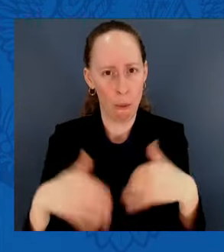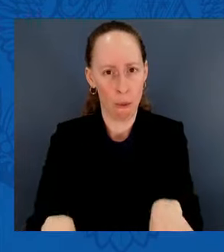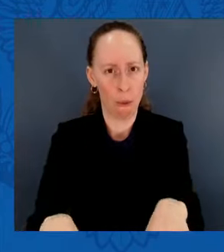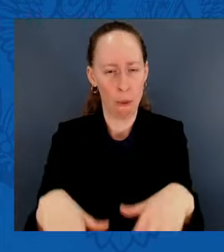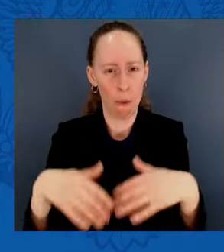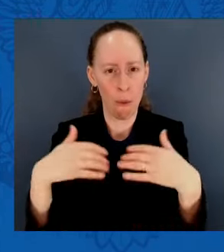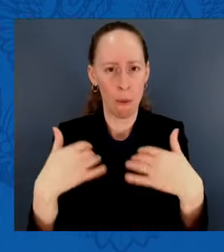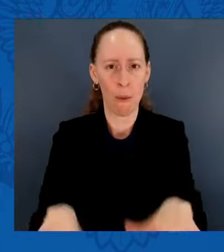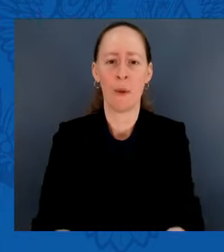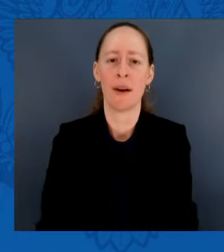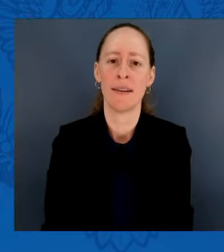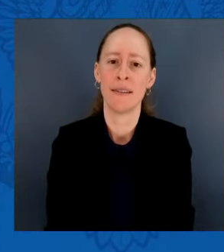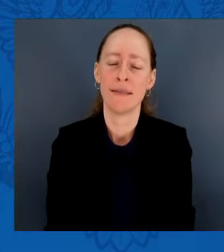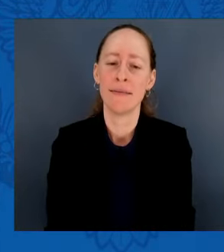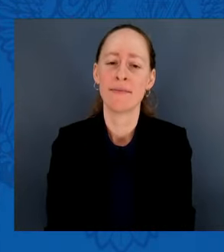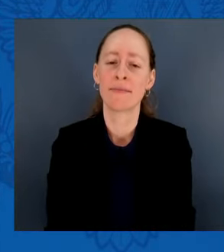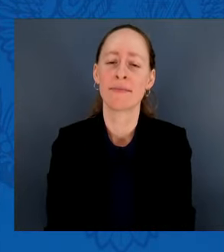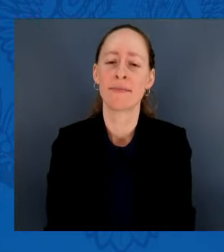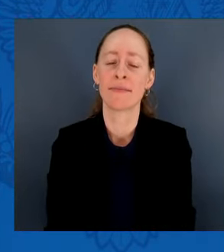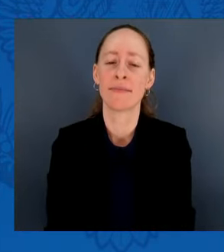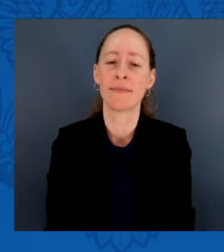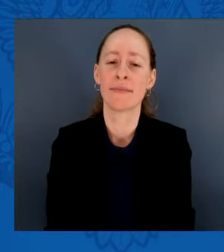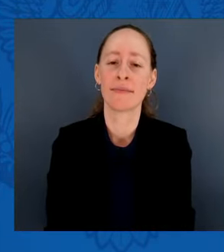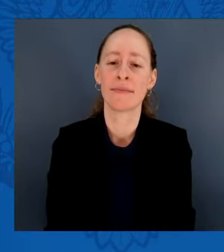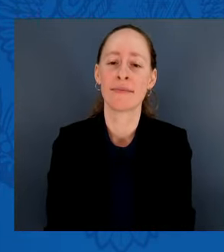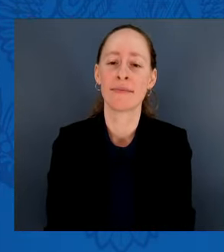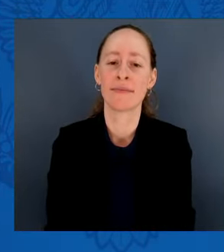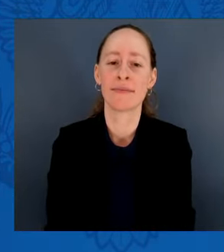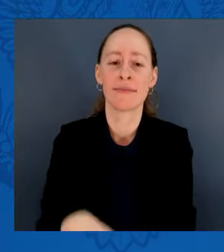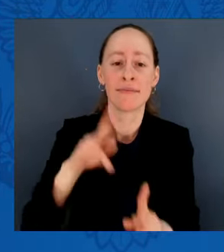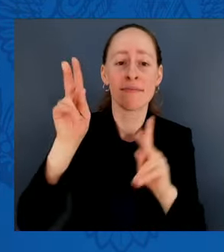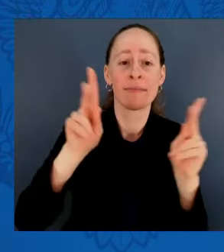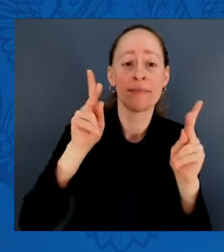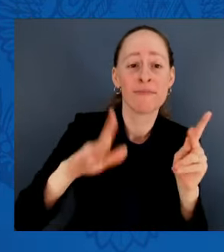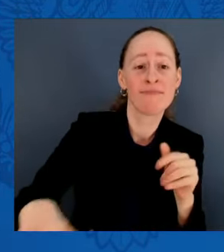that's why the banks are so mad, is $20 billion in profit.